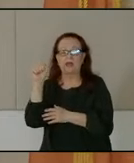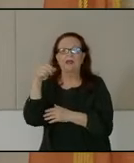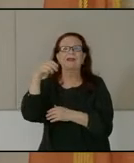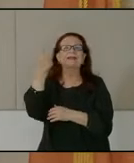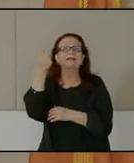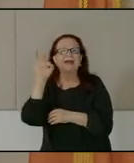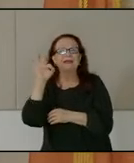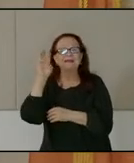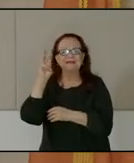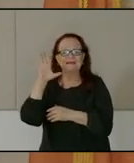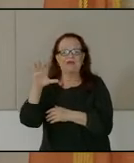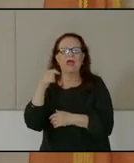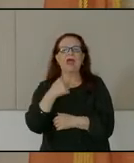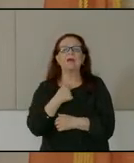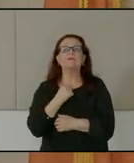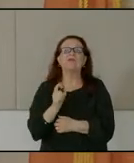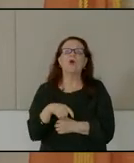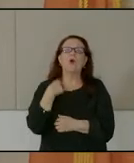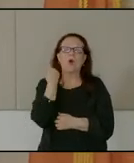I am the only